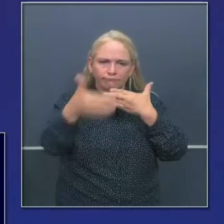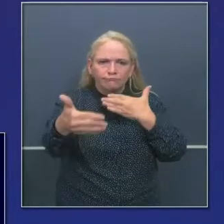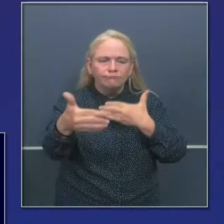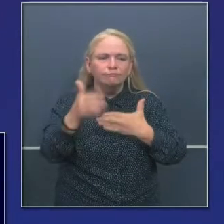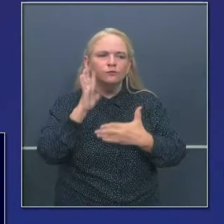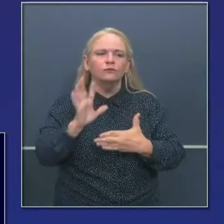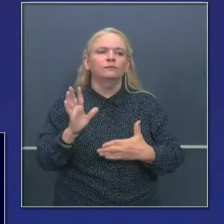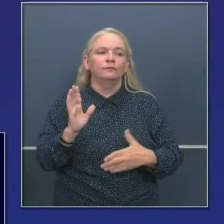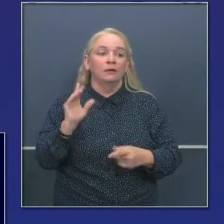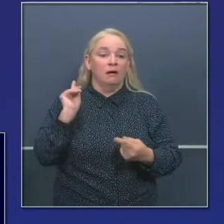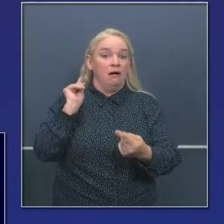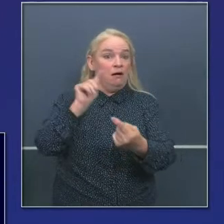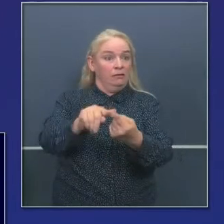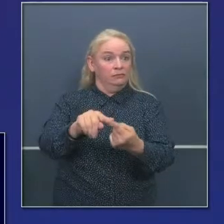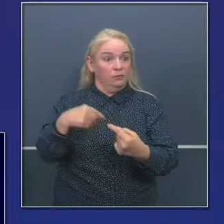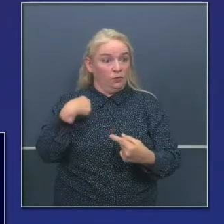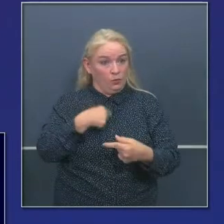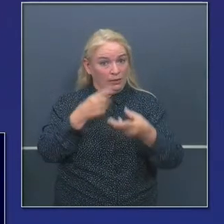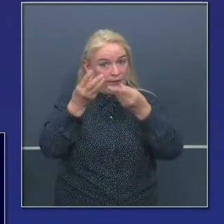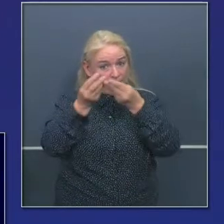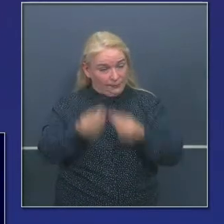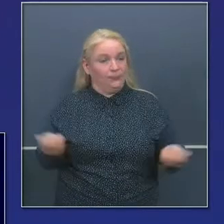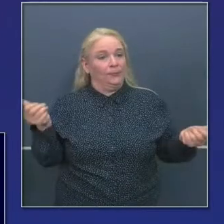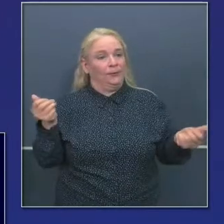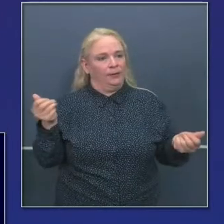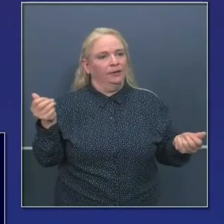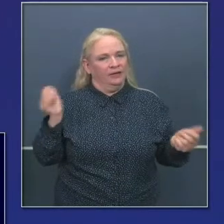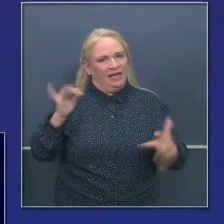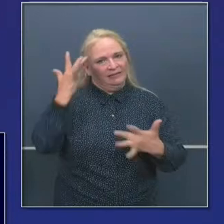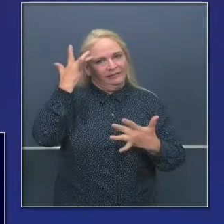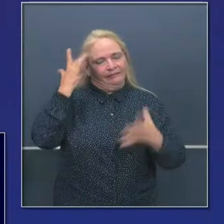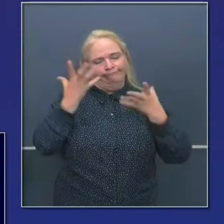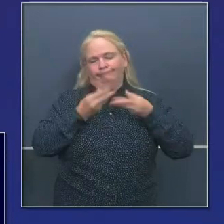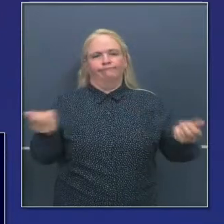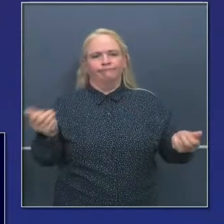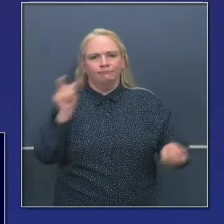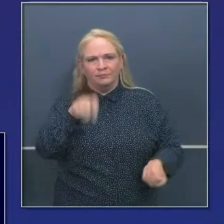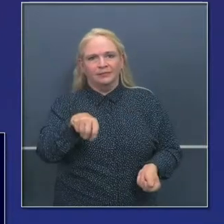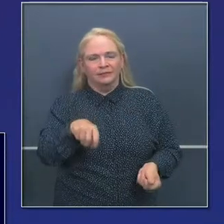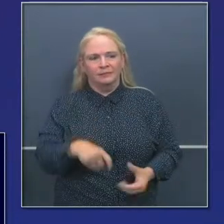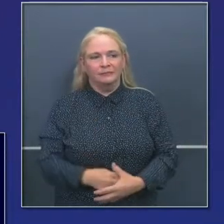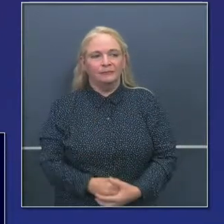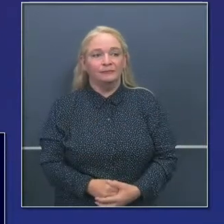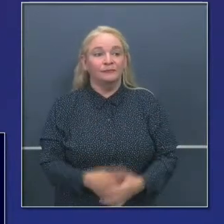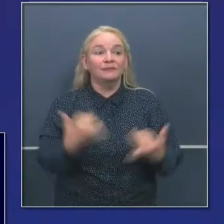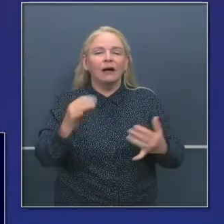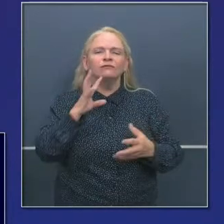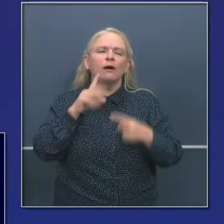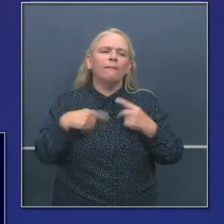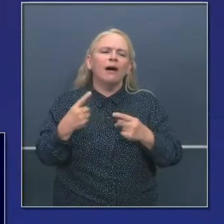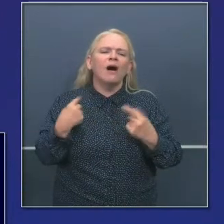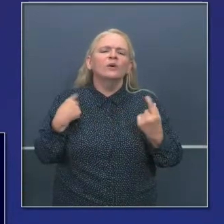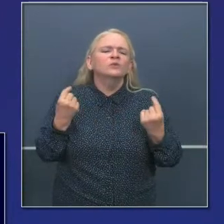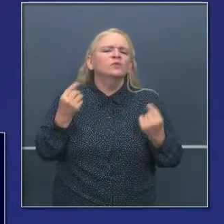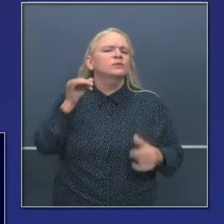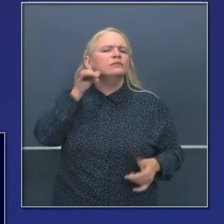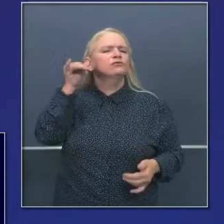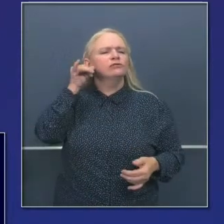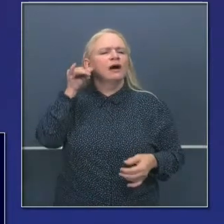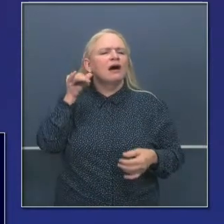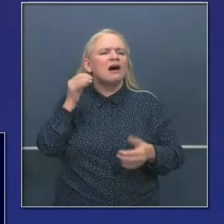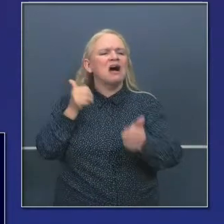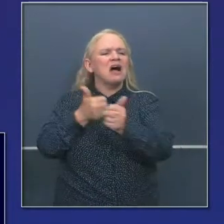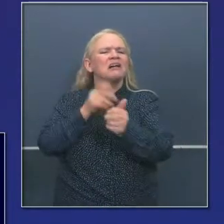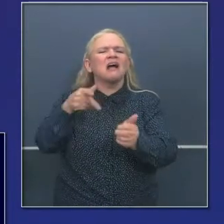mitigate the spread of this disease. I want to just update you on some of the actions we took yesterday and just acknowledge